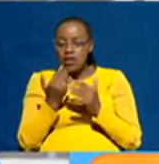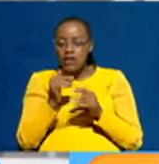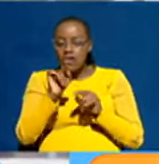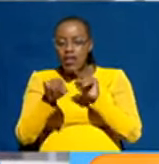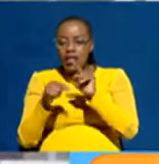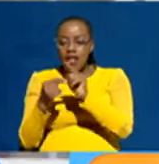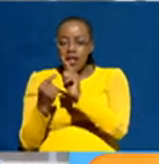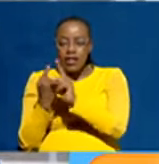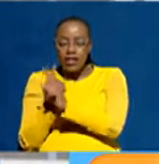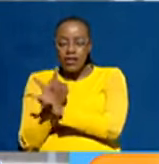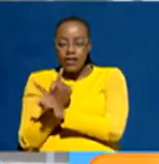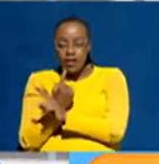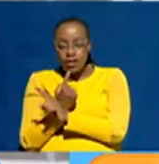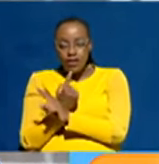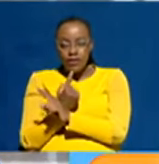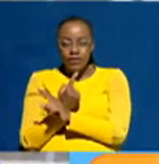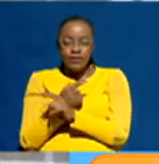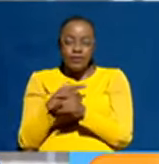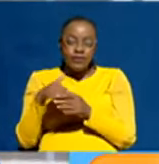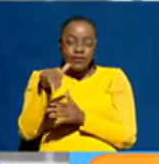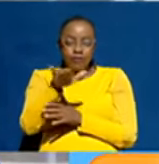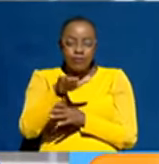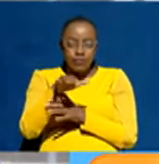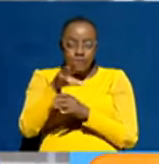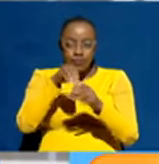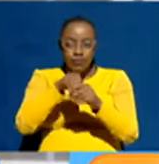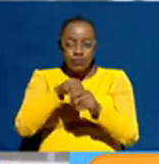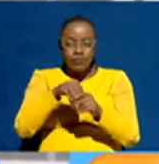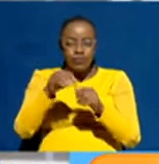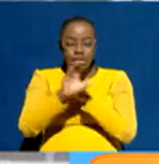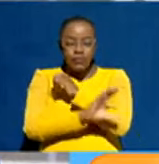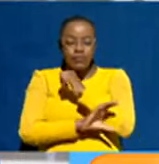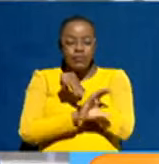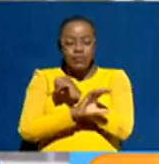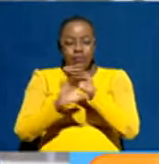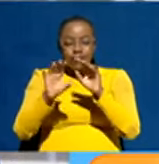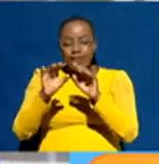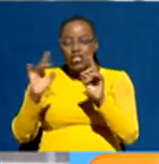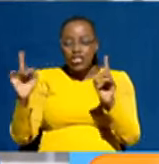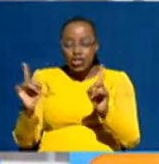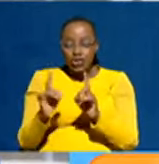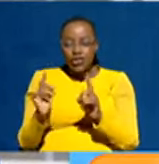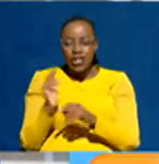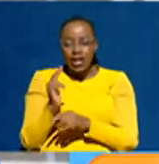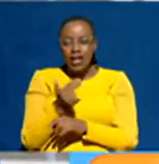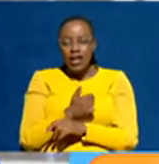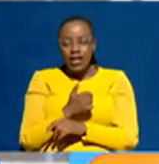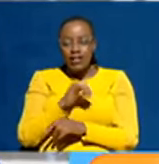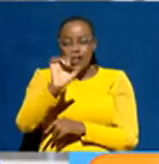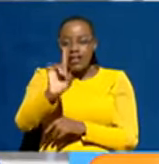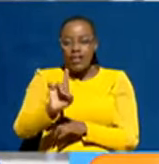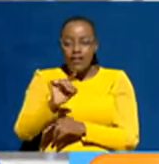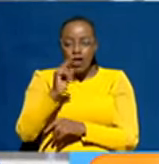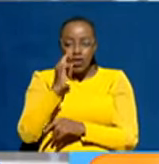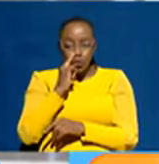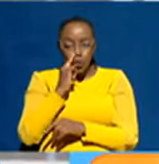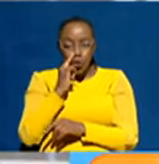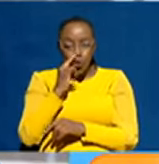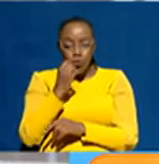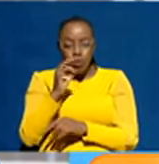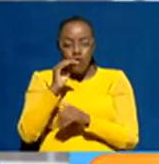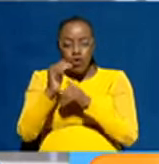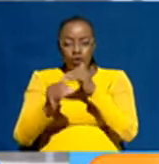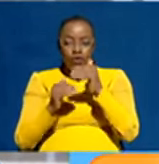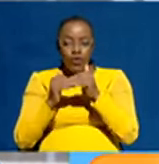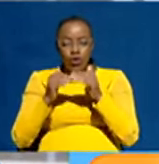various archaeological sites in our country. In short, we are the first home of